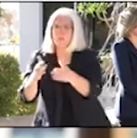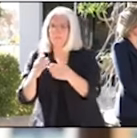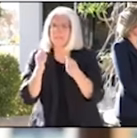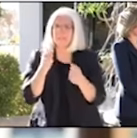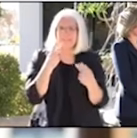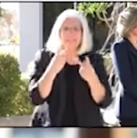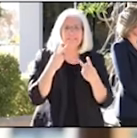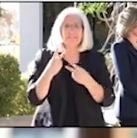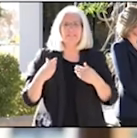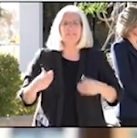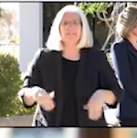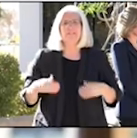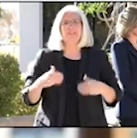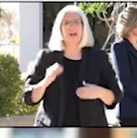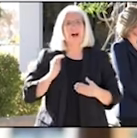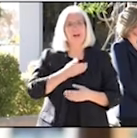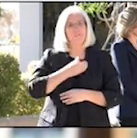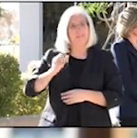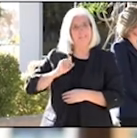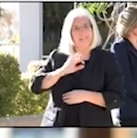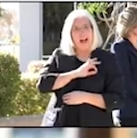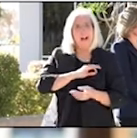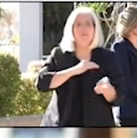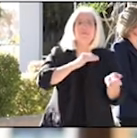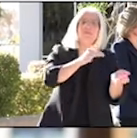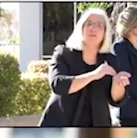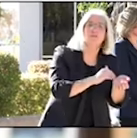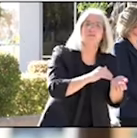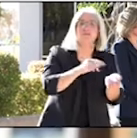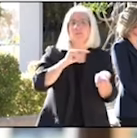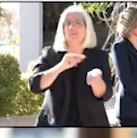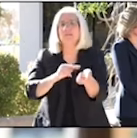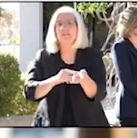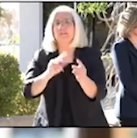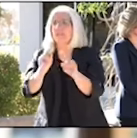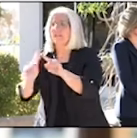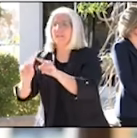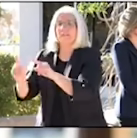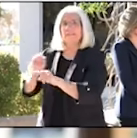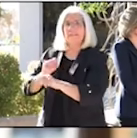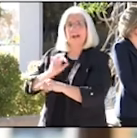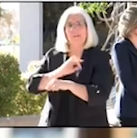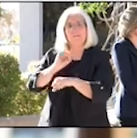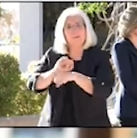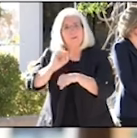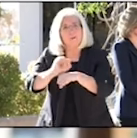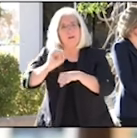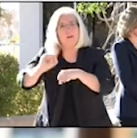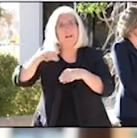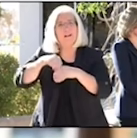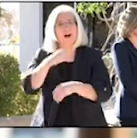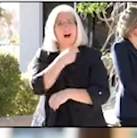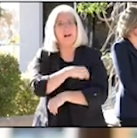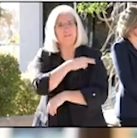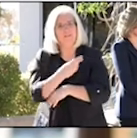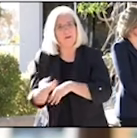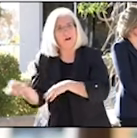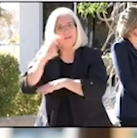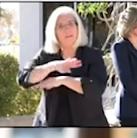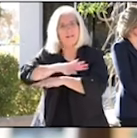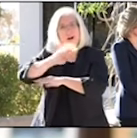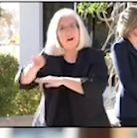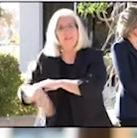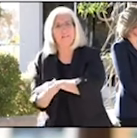staff, physicians and nurses and other staff, are working round the clock, doing extra shifts to care for all the